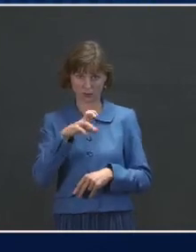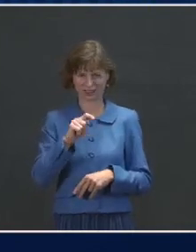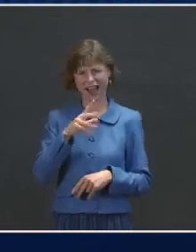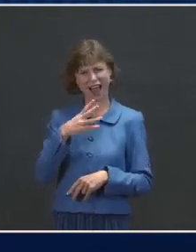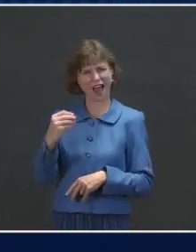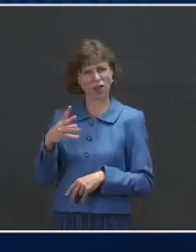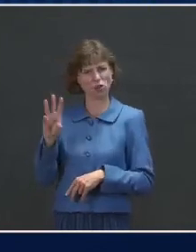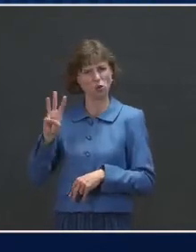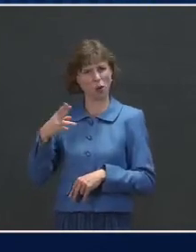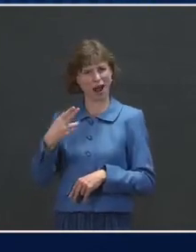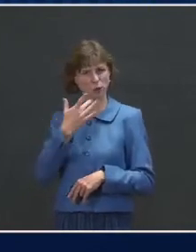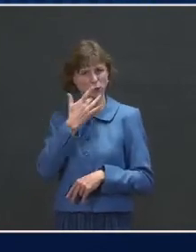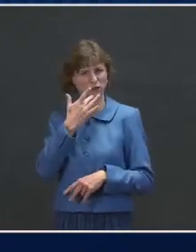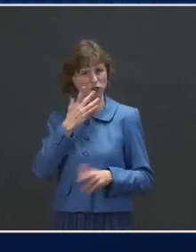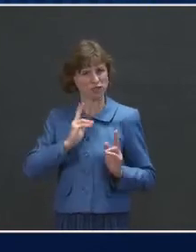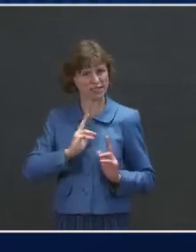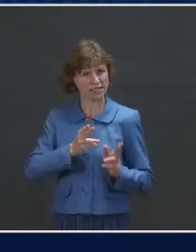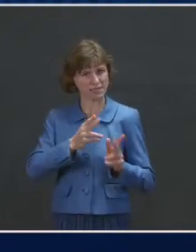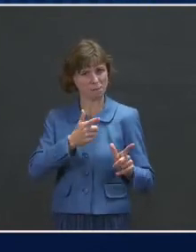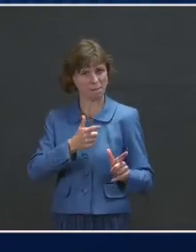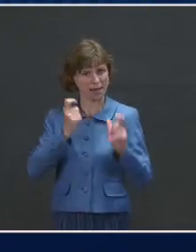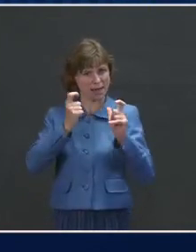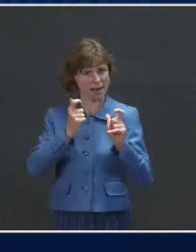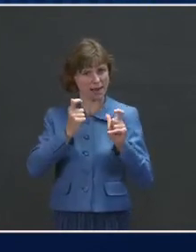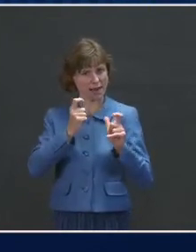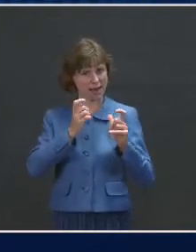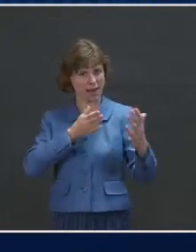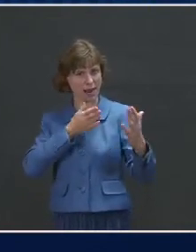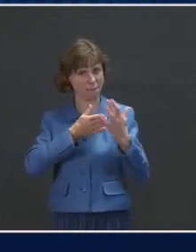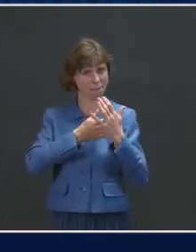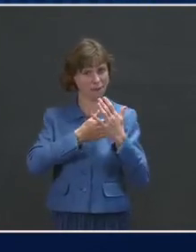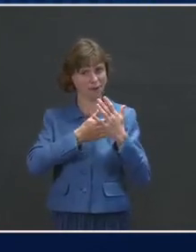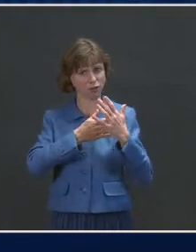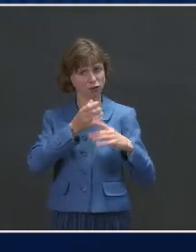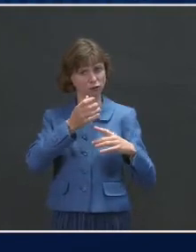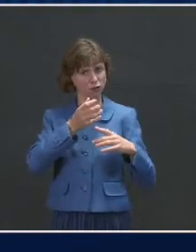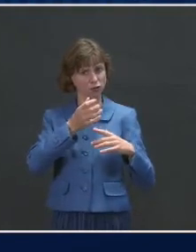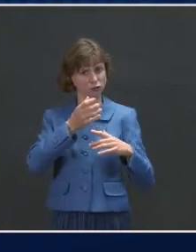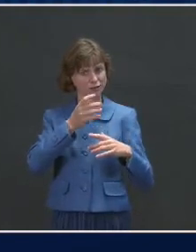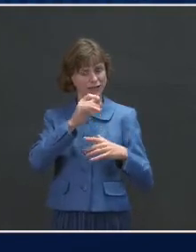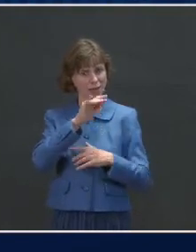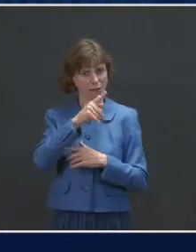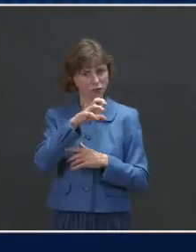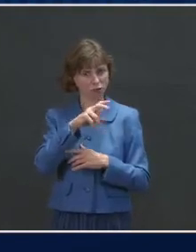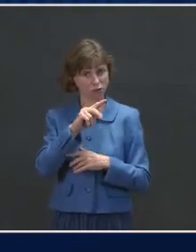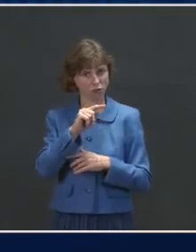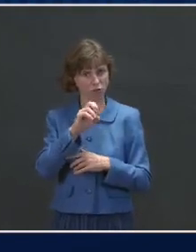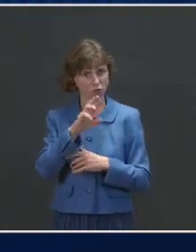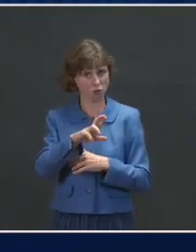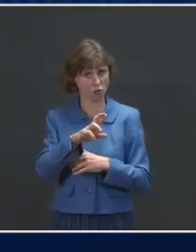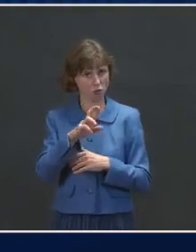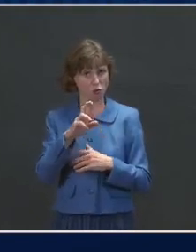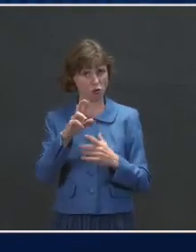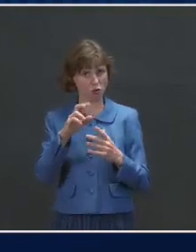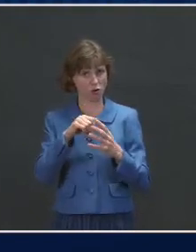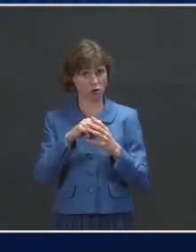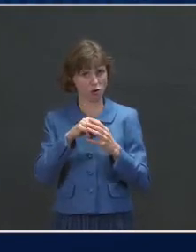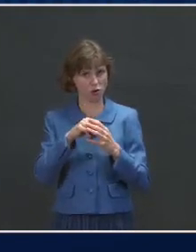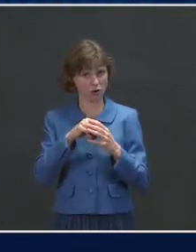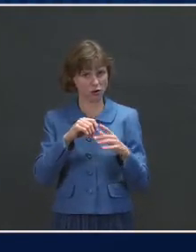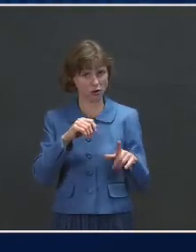or would the president prefer a full airing of the violence at the Capitol and Trump's role in inciting it through things like live